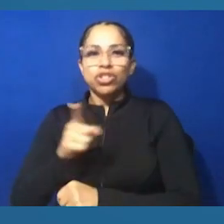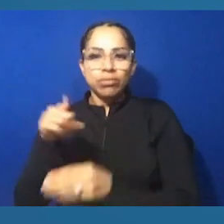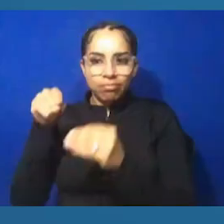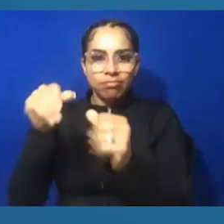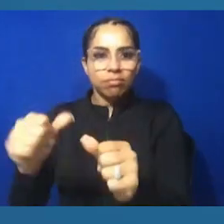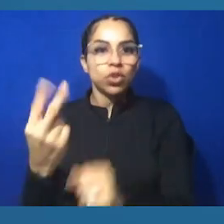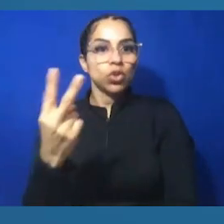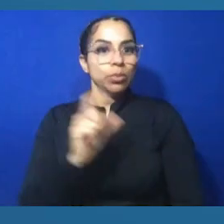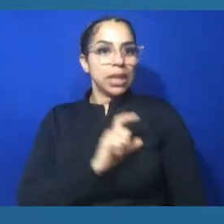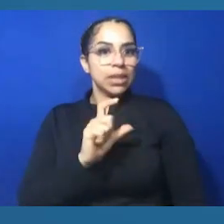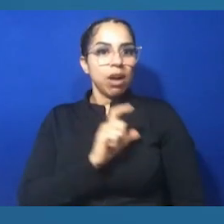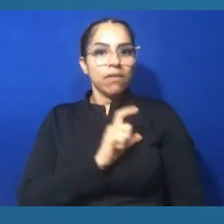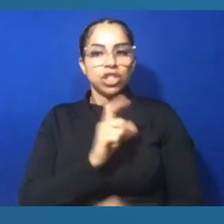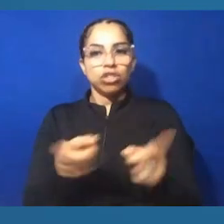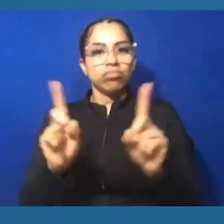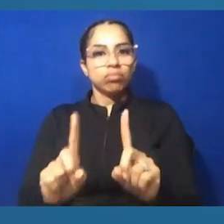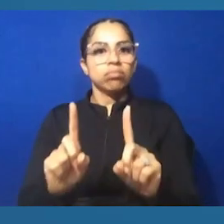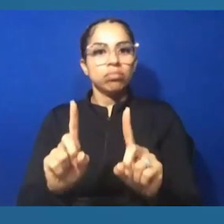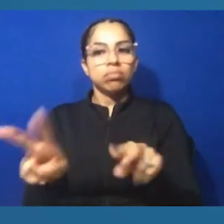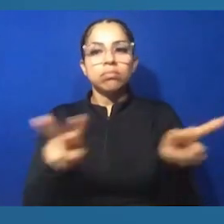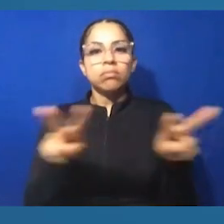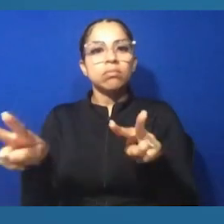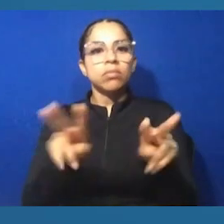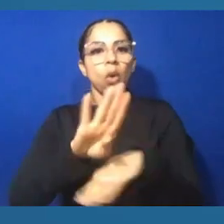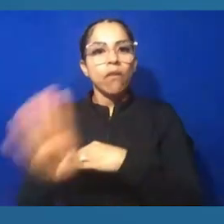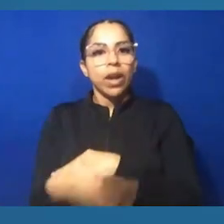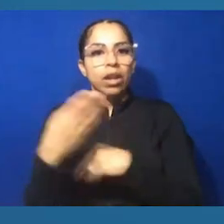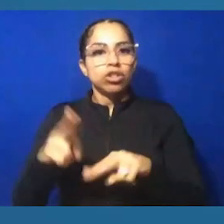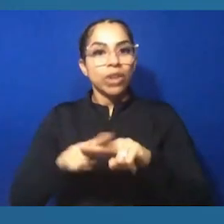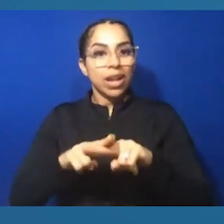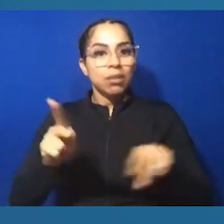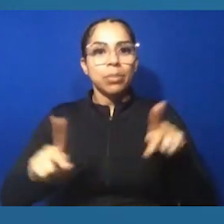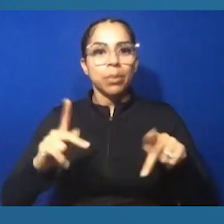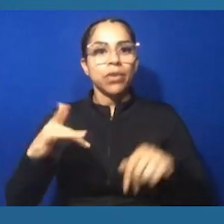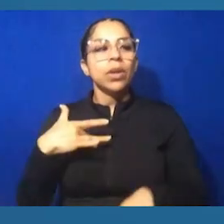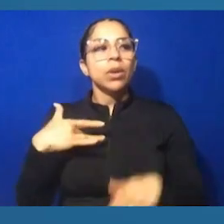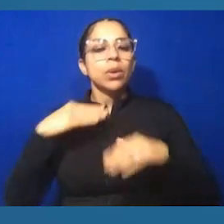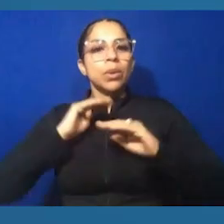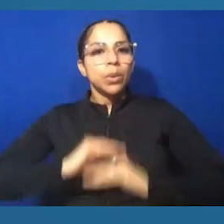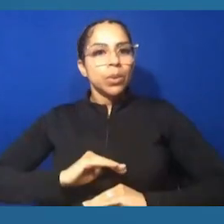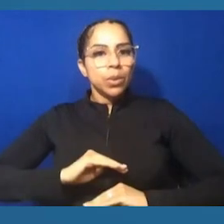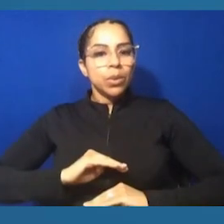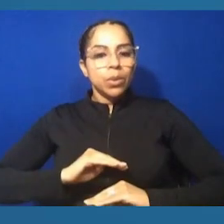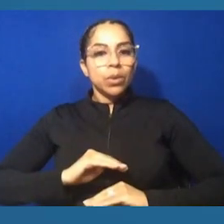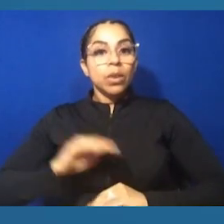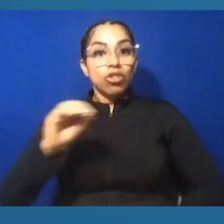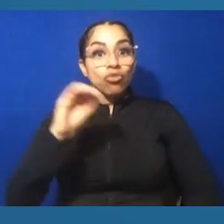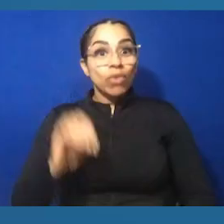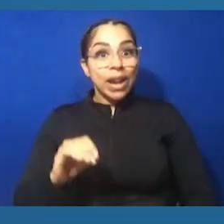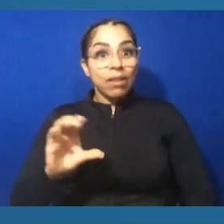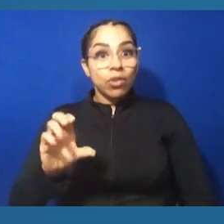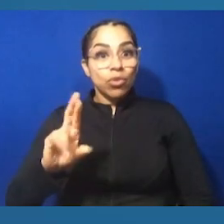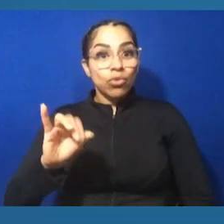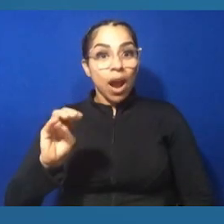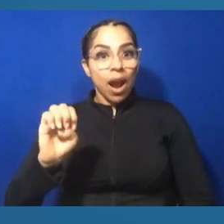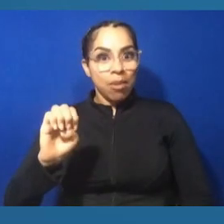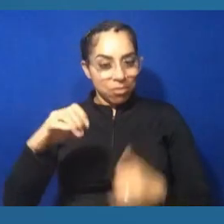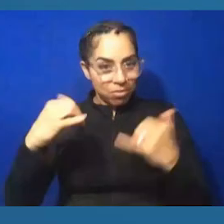every single overnight train, and people are feeling better, and the rates of crime are going down. And